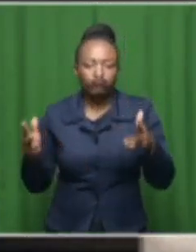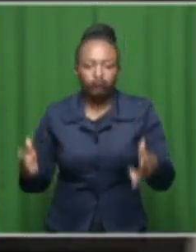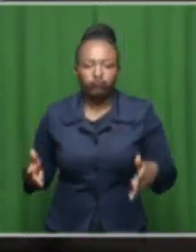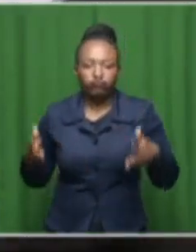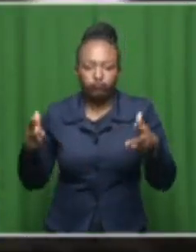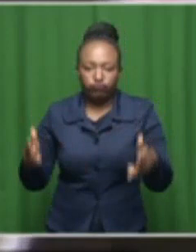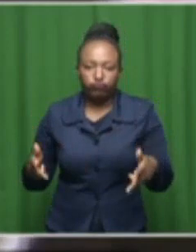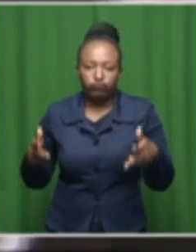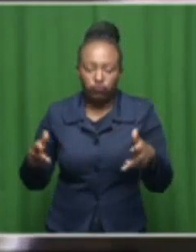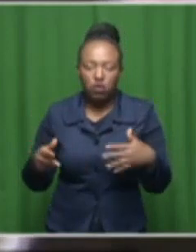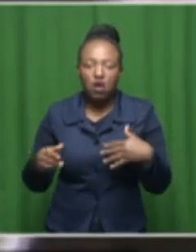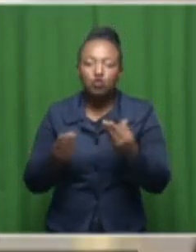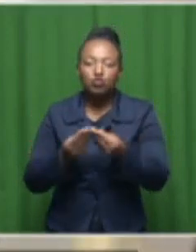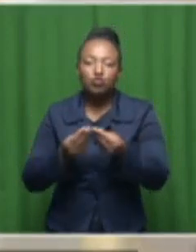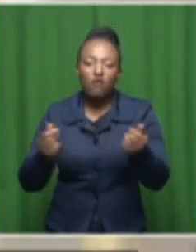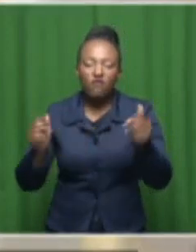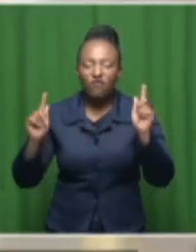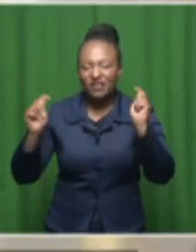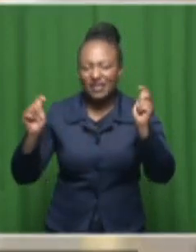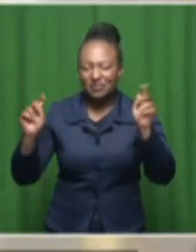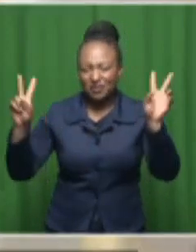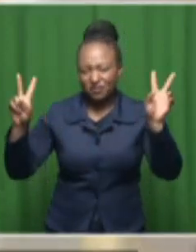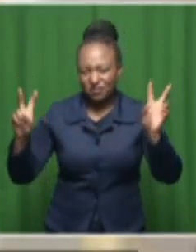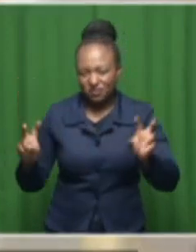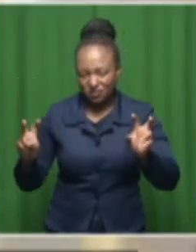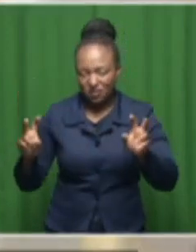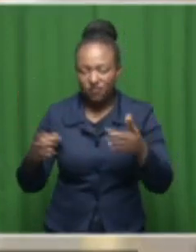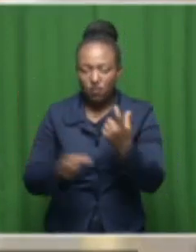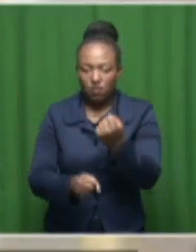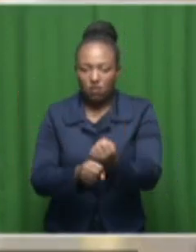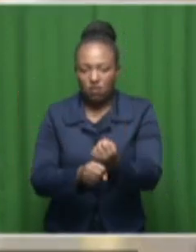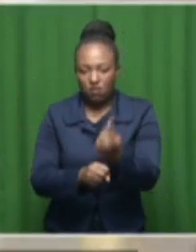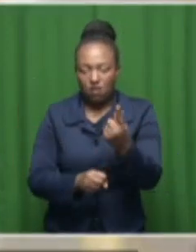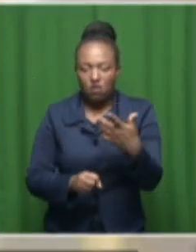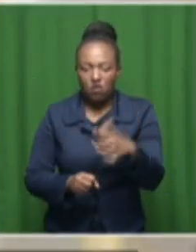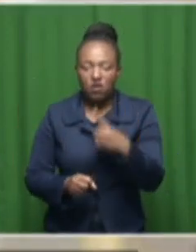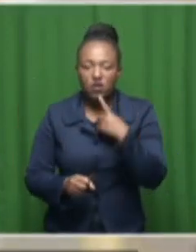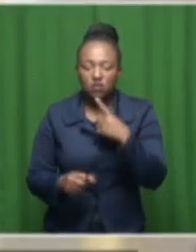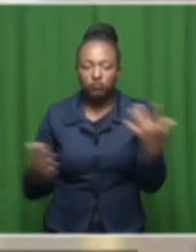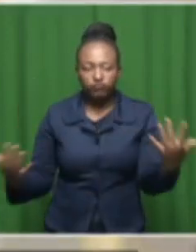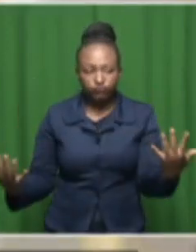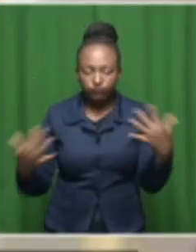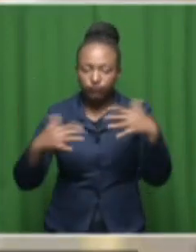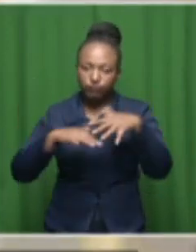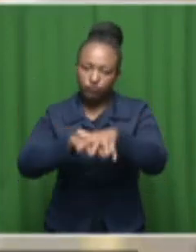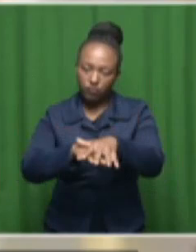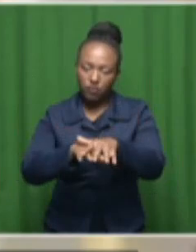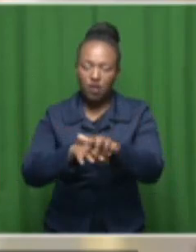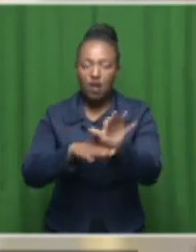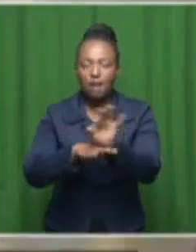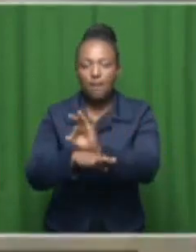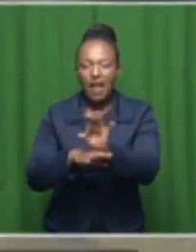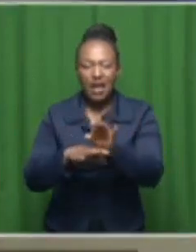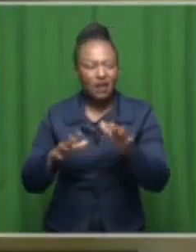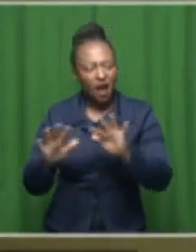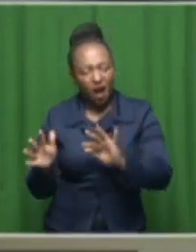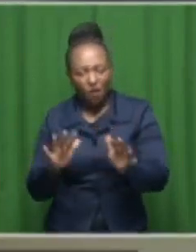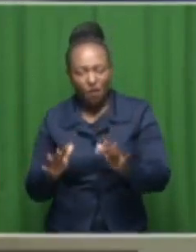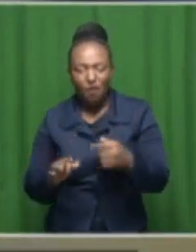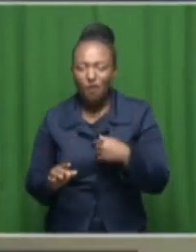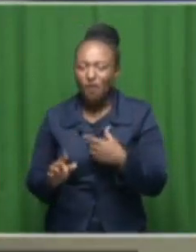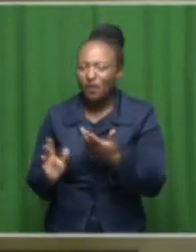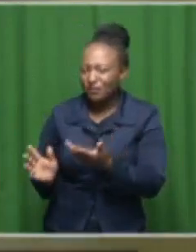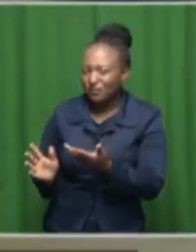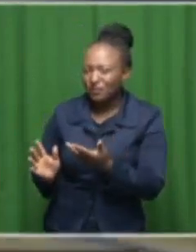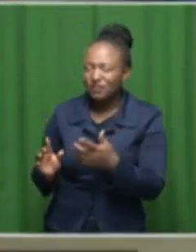for the province of Gauteng. So again, we spoke about the integration, some of the plans, William, but